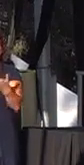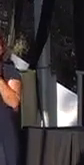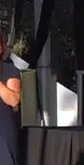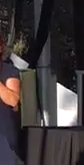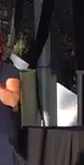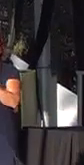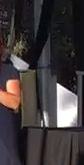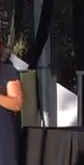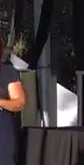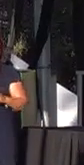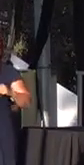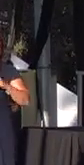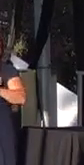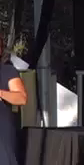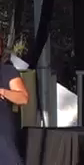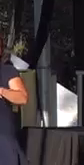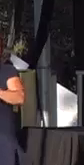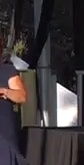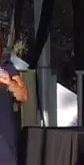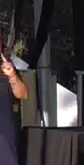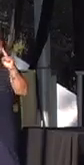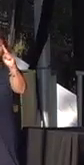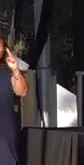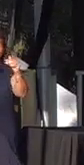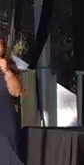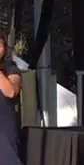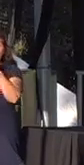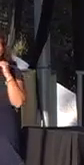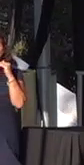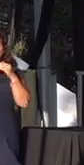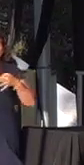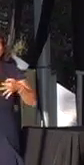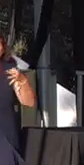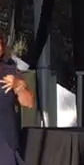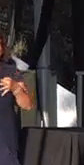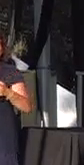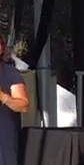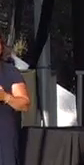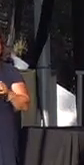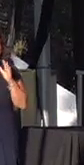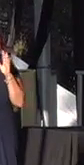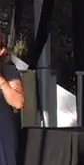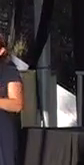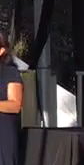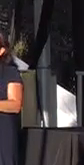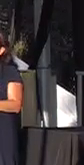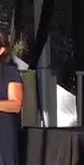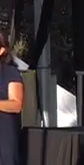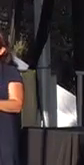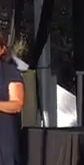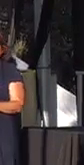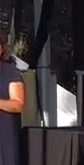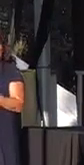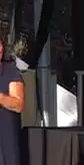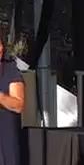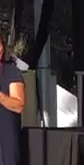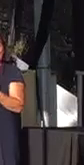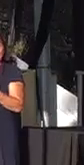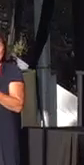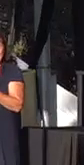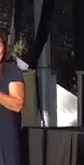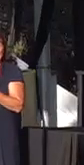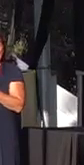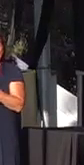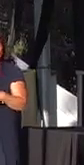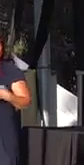fight for justice and equality, and I think about the last few weeks, it